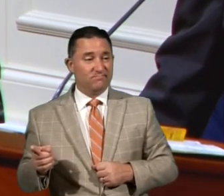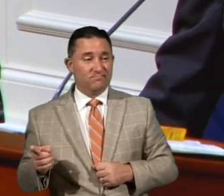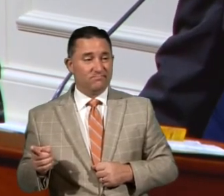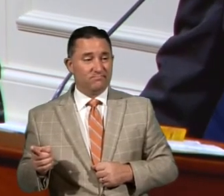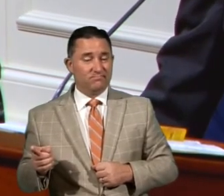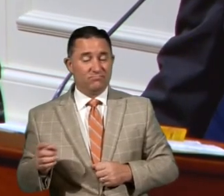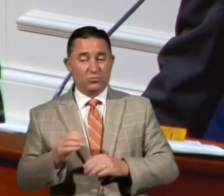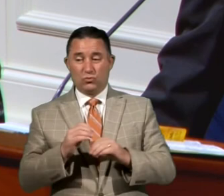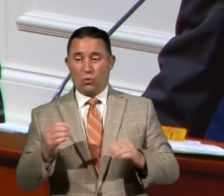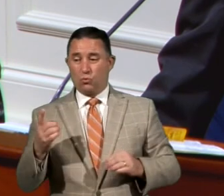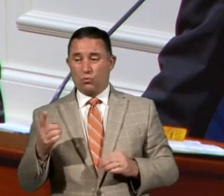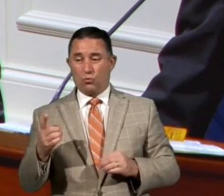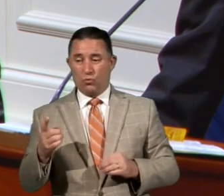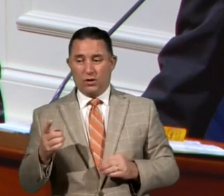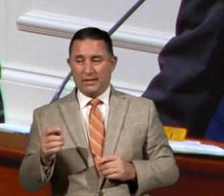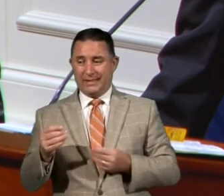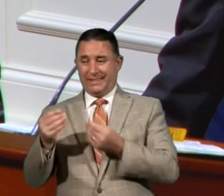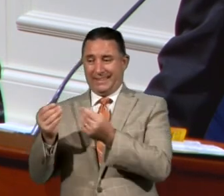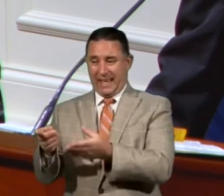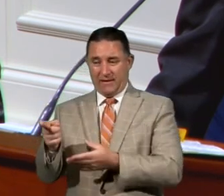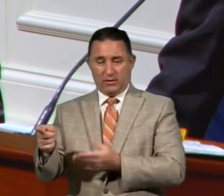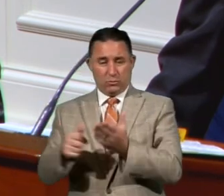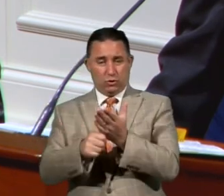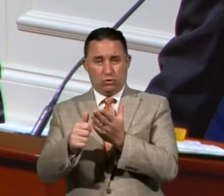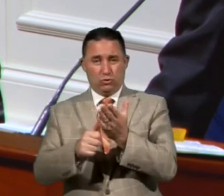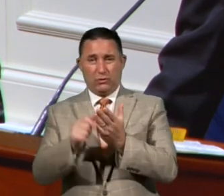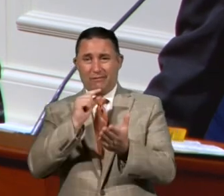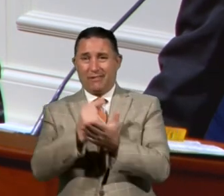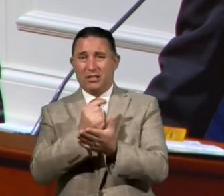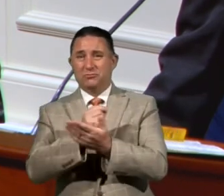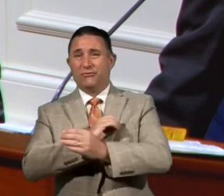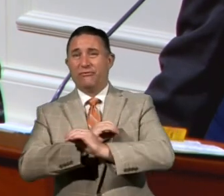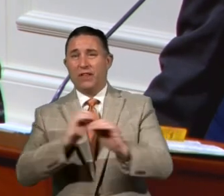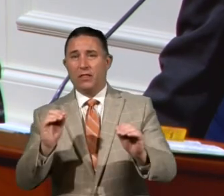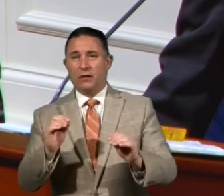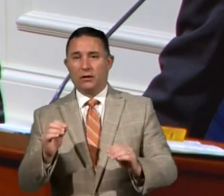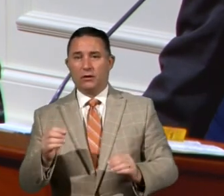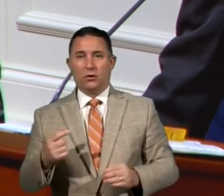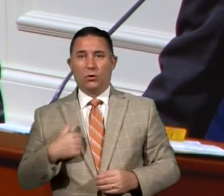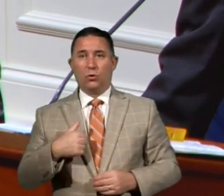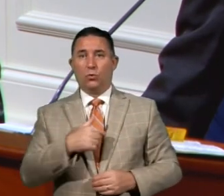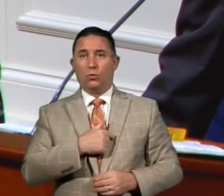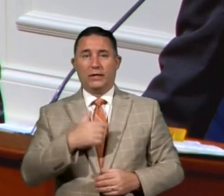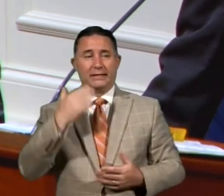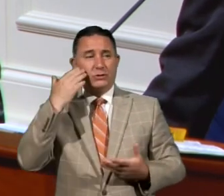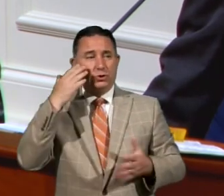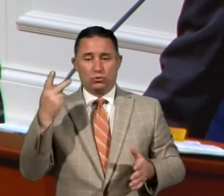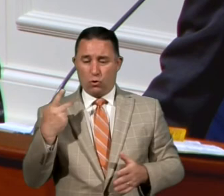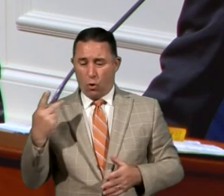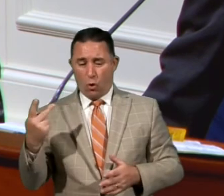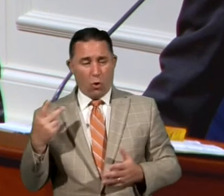And nobody ever handed him a gospel tract. We didn't know.